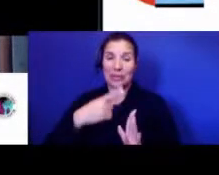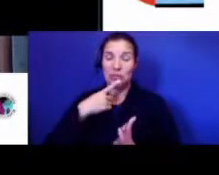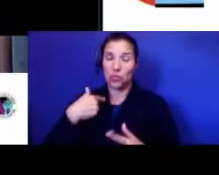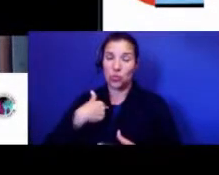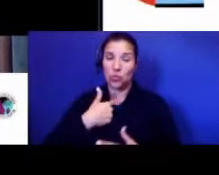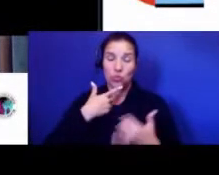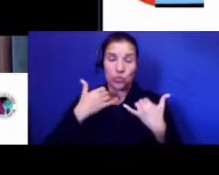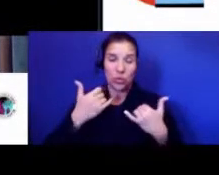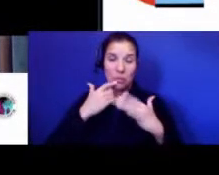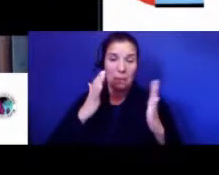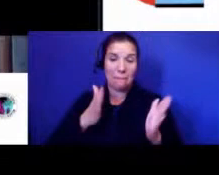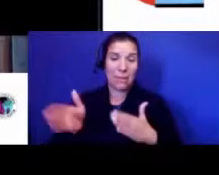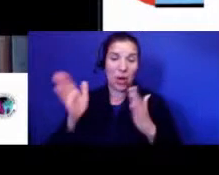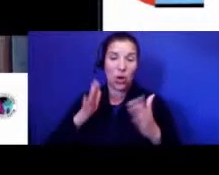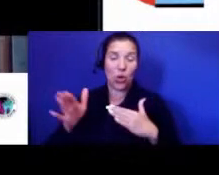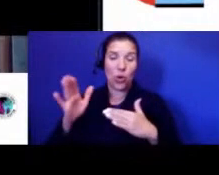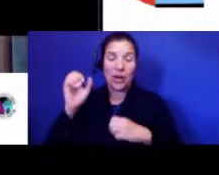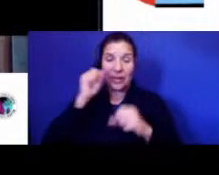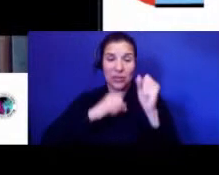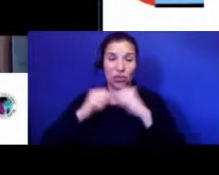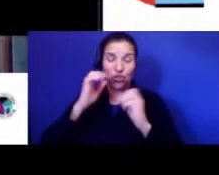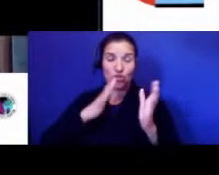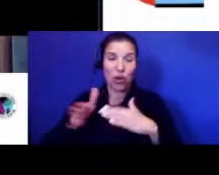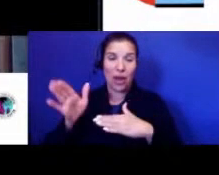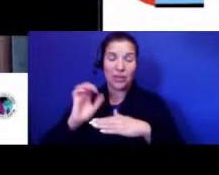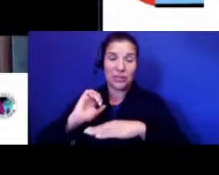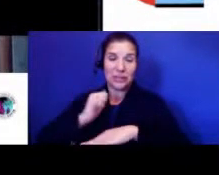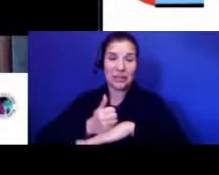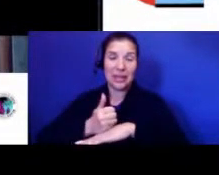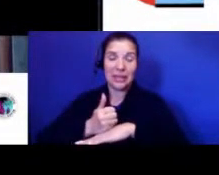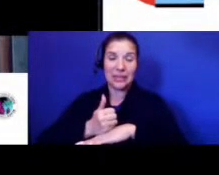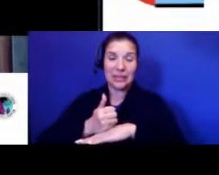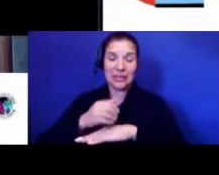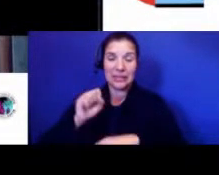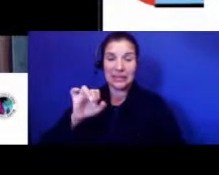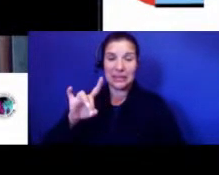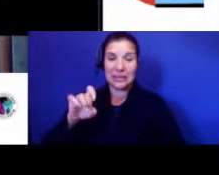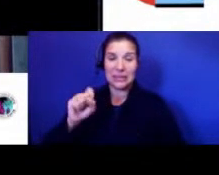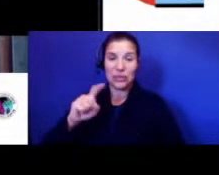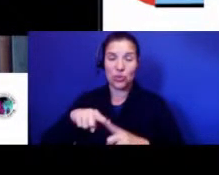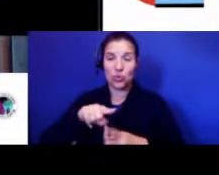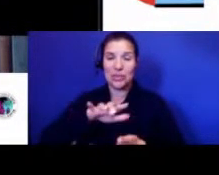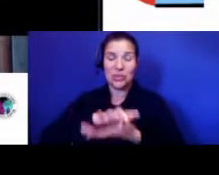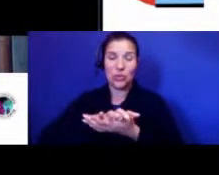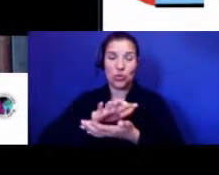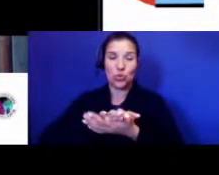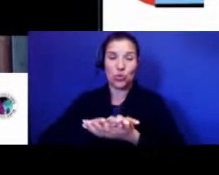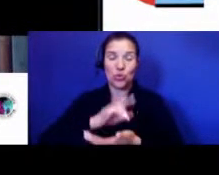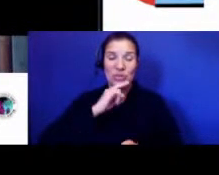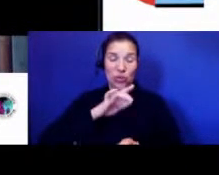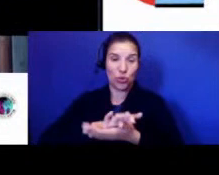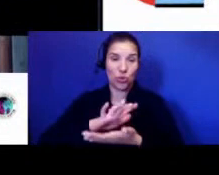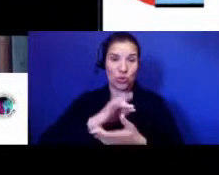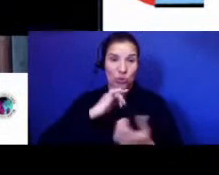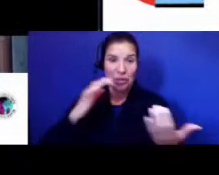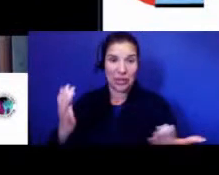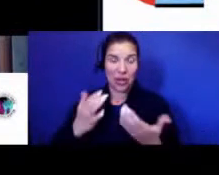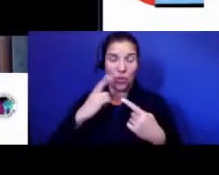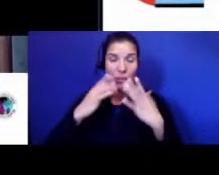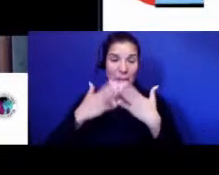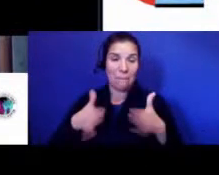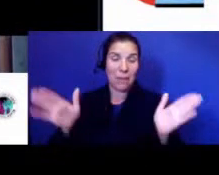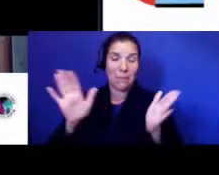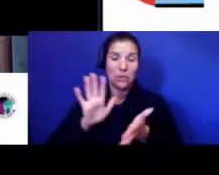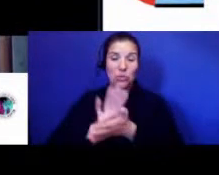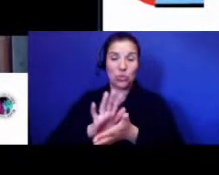a strategy of laying siege to the institutions." The institutions here are the public schools, which he